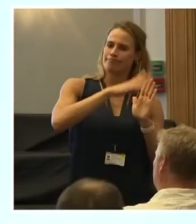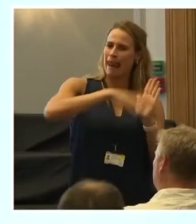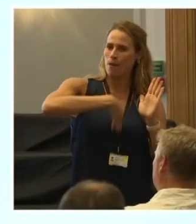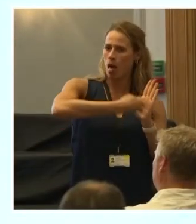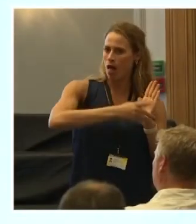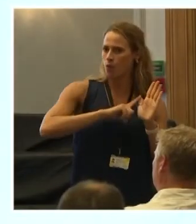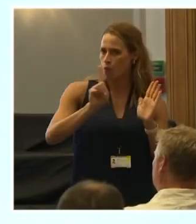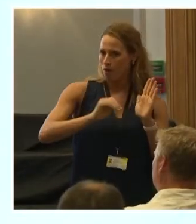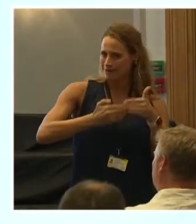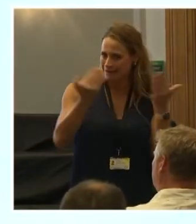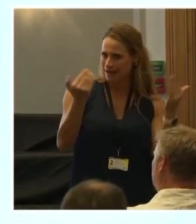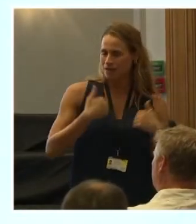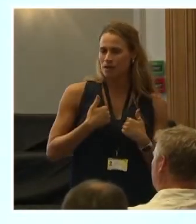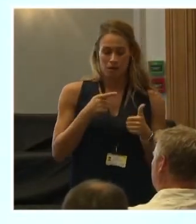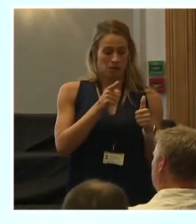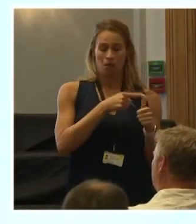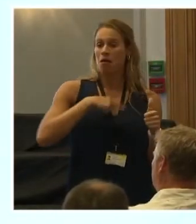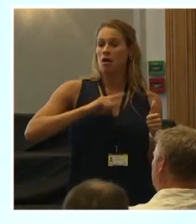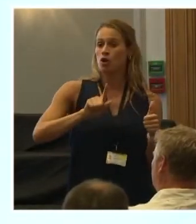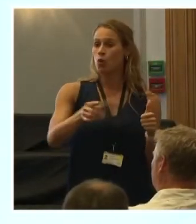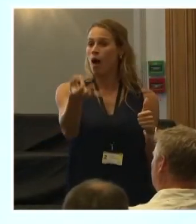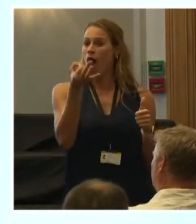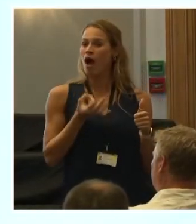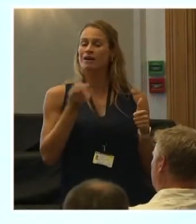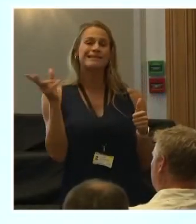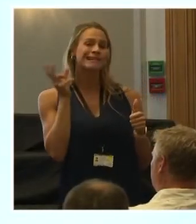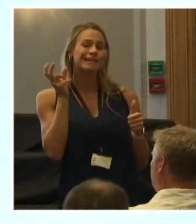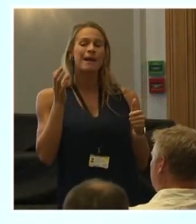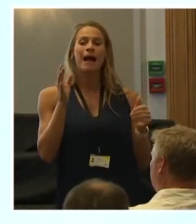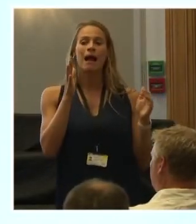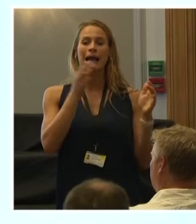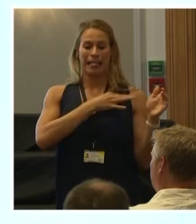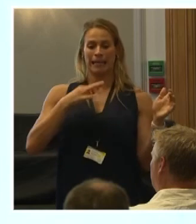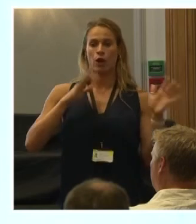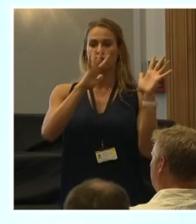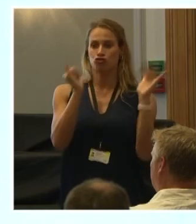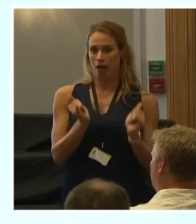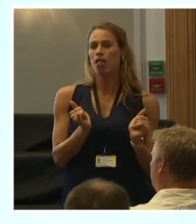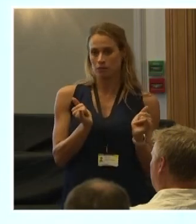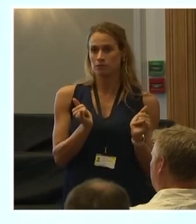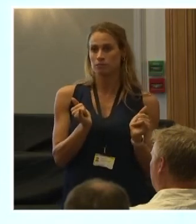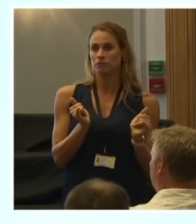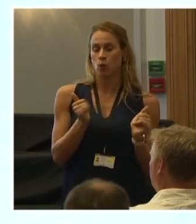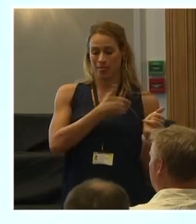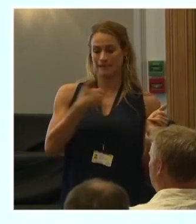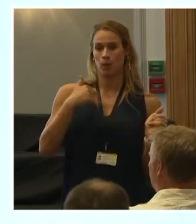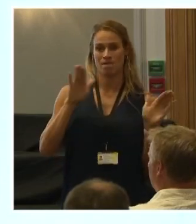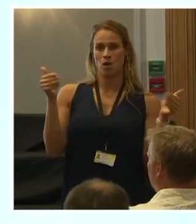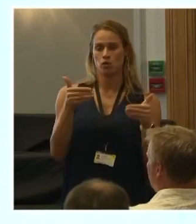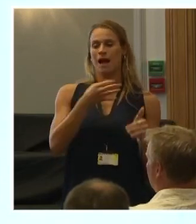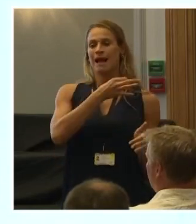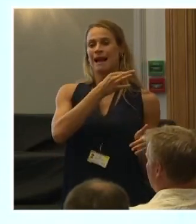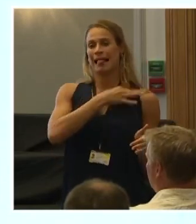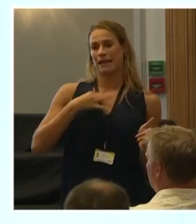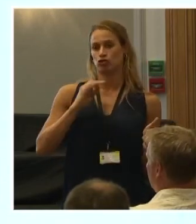You asked to hear more about clinical trials, and we have a session this morning that addresses precisely that. We will